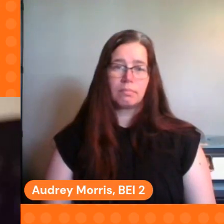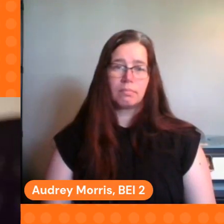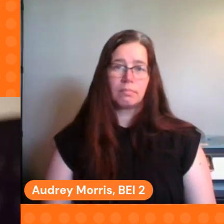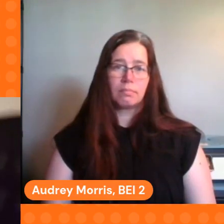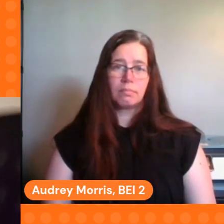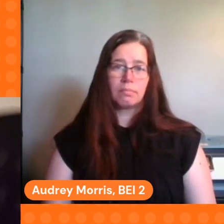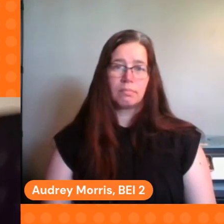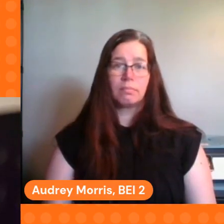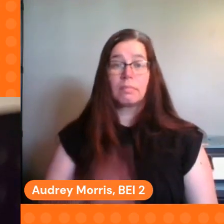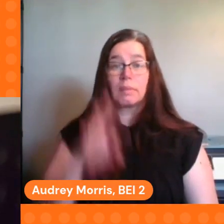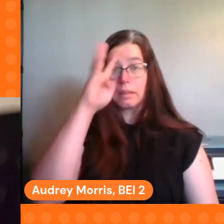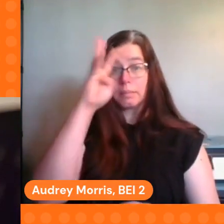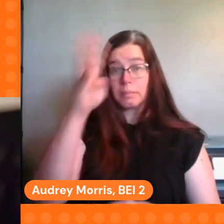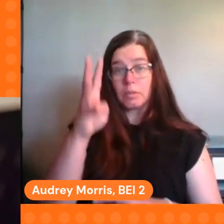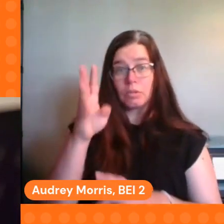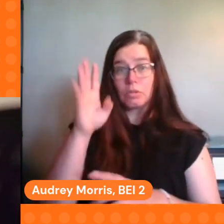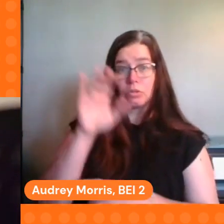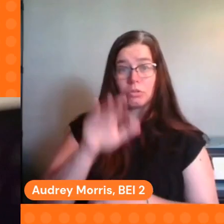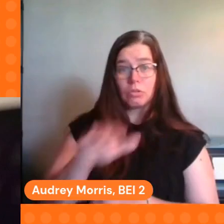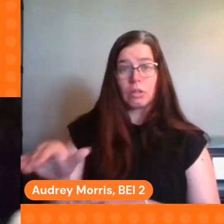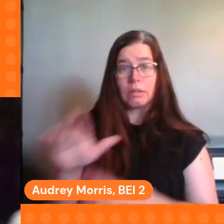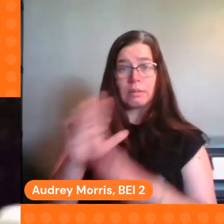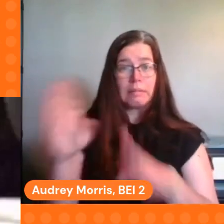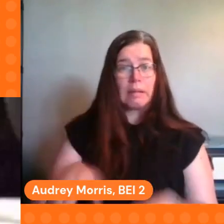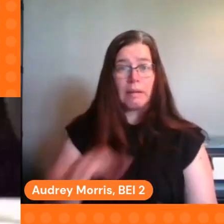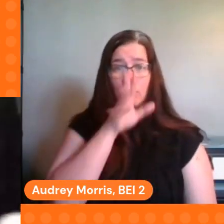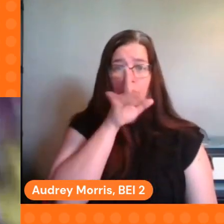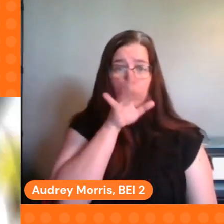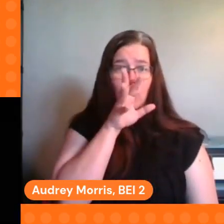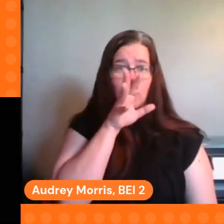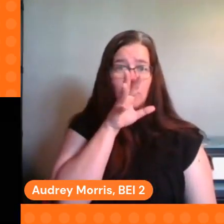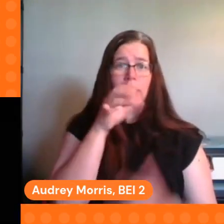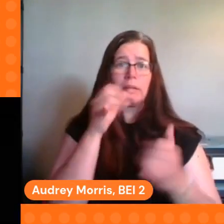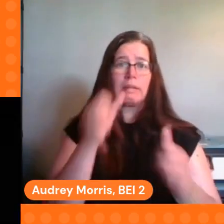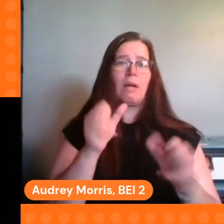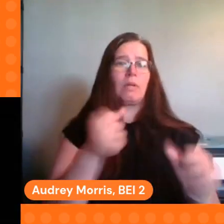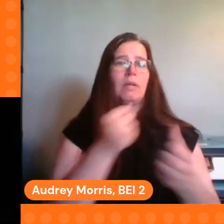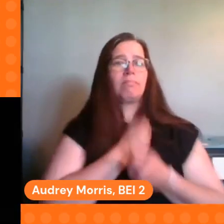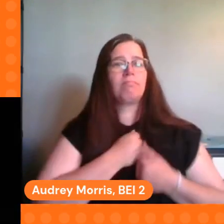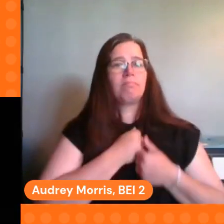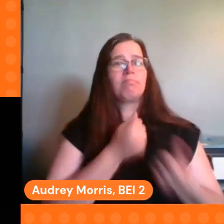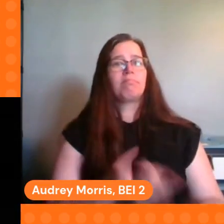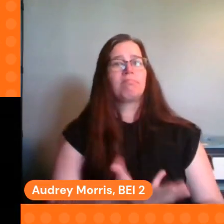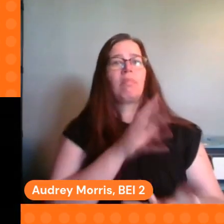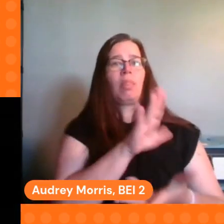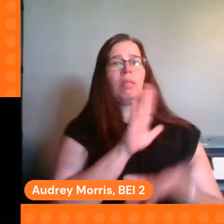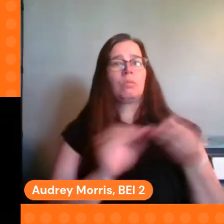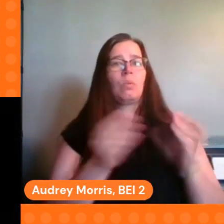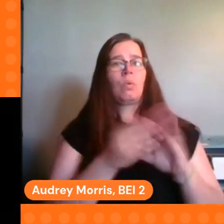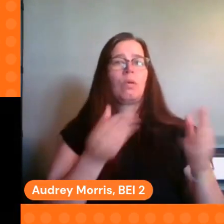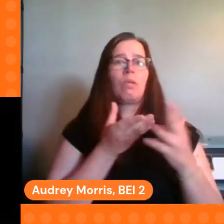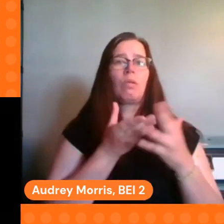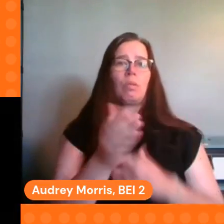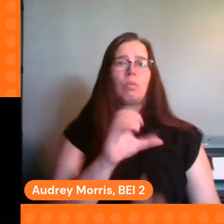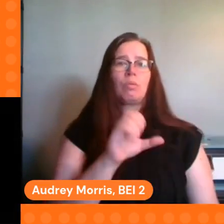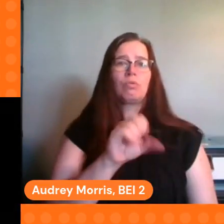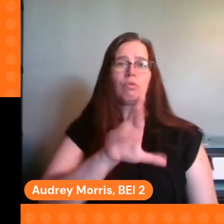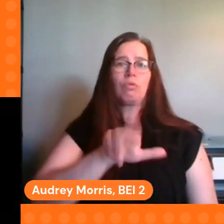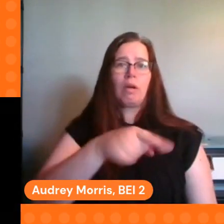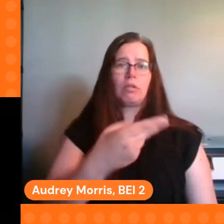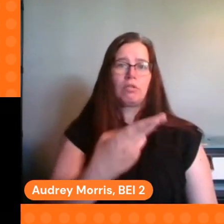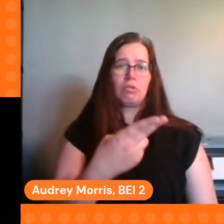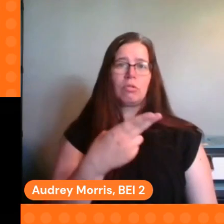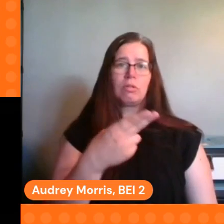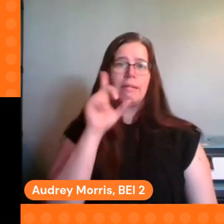Imagine a child who has never spoken aloud, now telling the story through a Scratch animation. A deaf student creating a climate